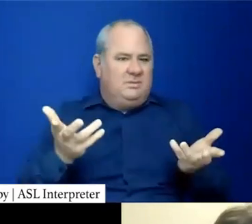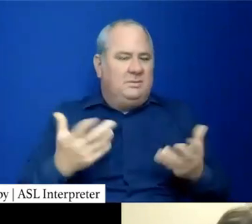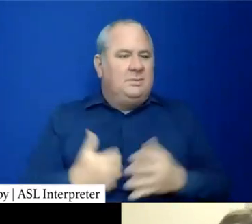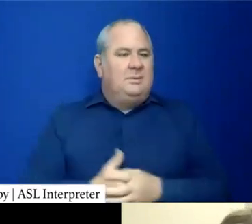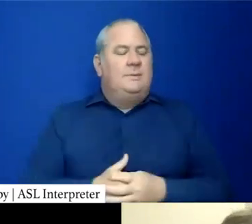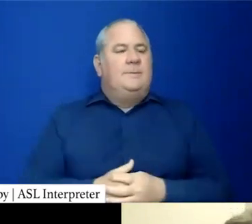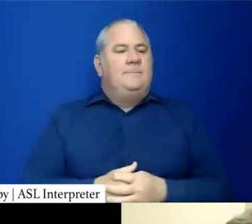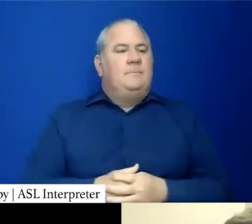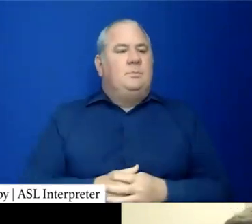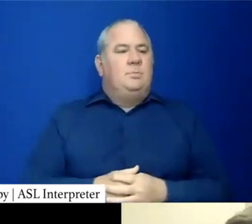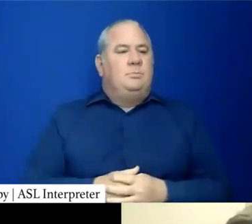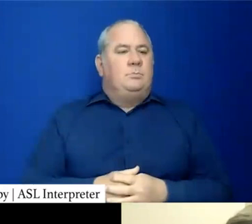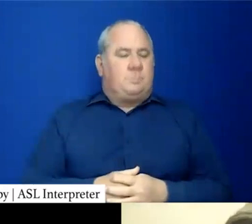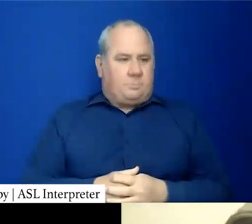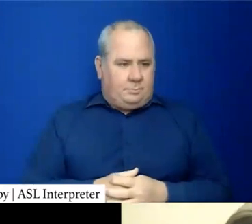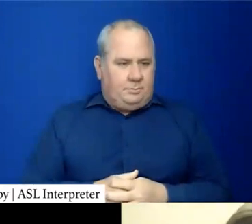spell each other,